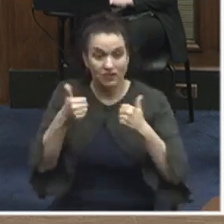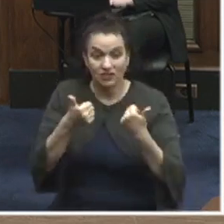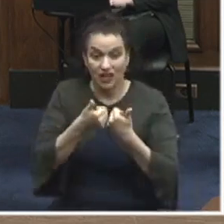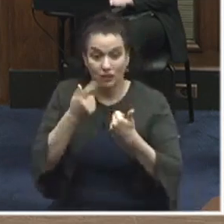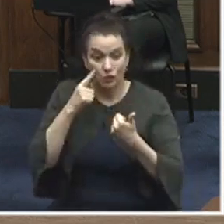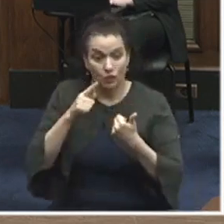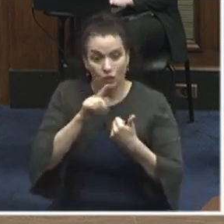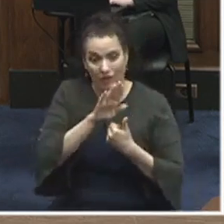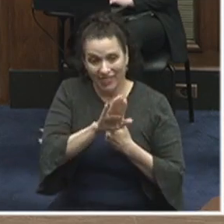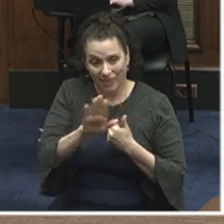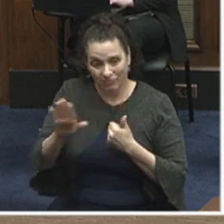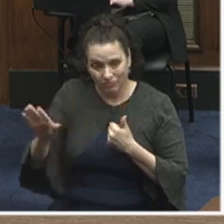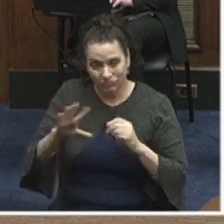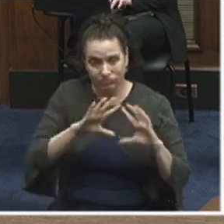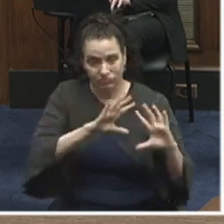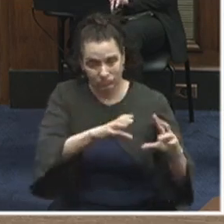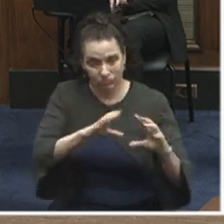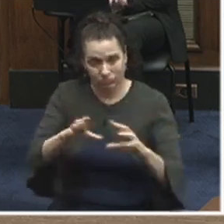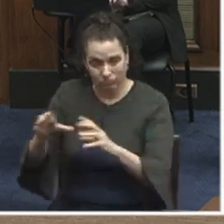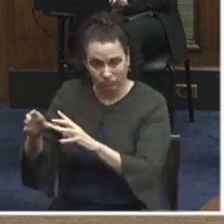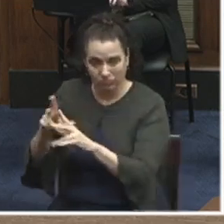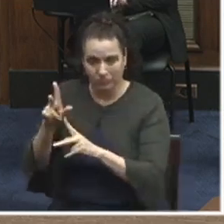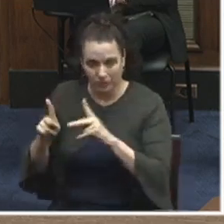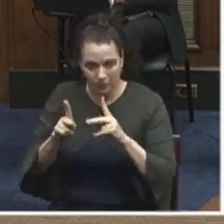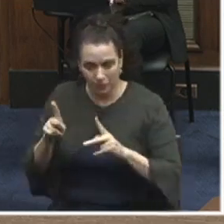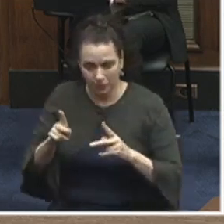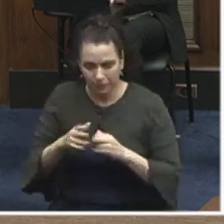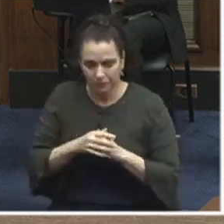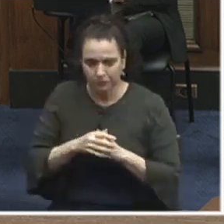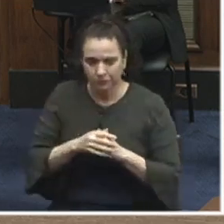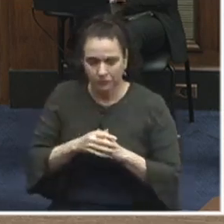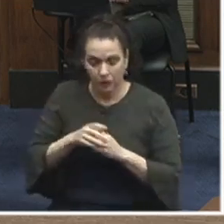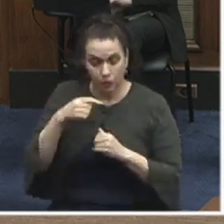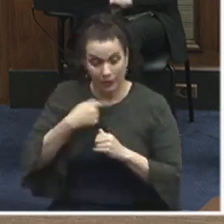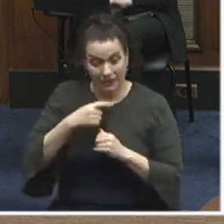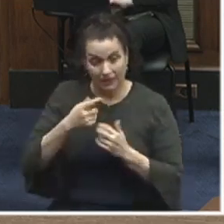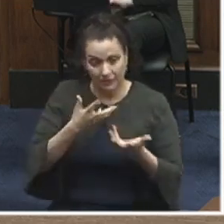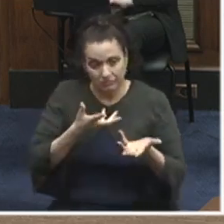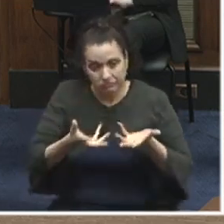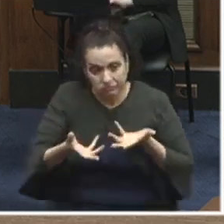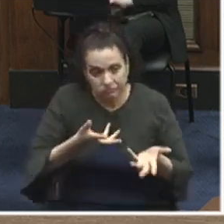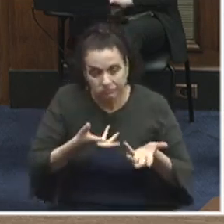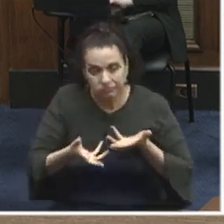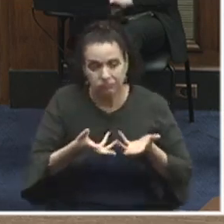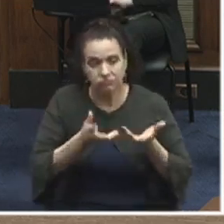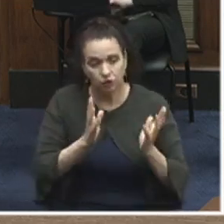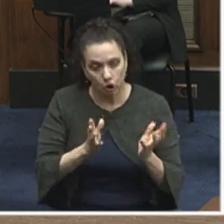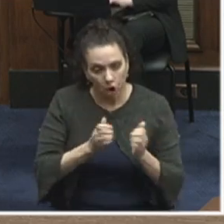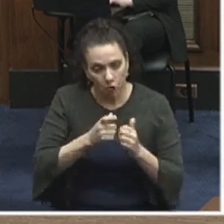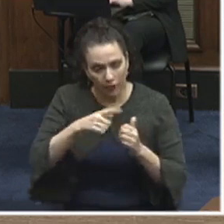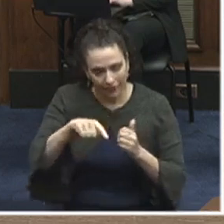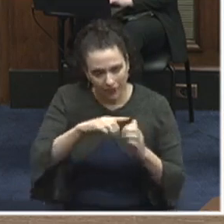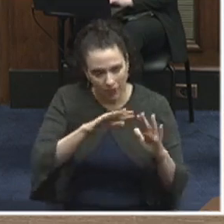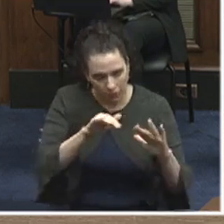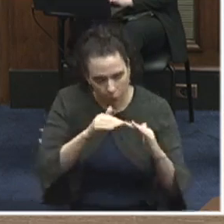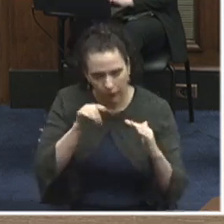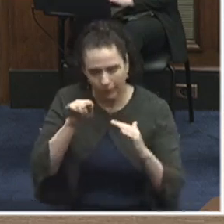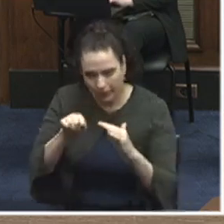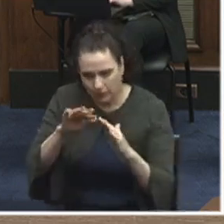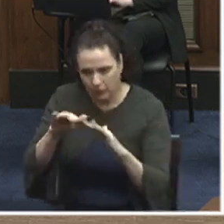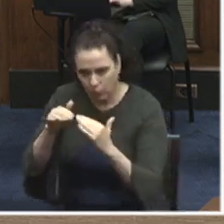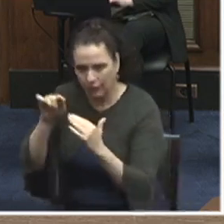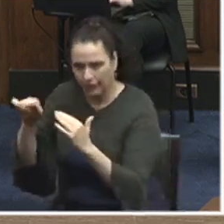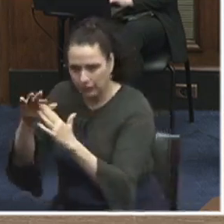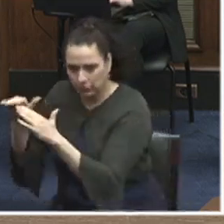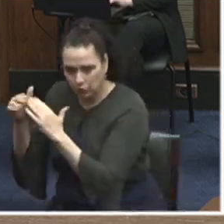think part of what that means is understanding, talking to those folks, understanding better their perspectives